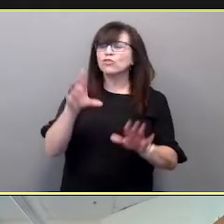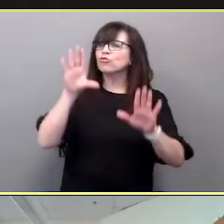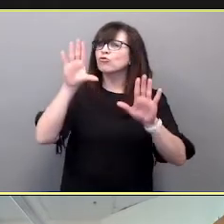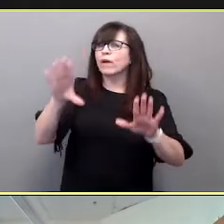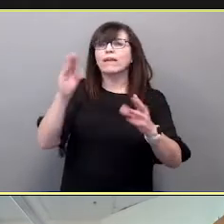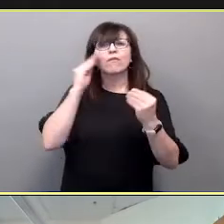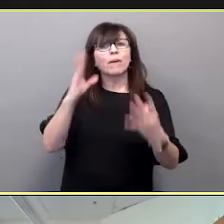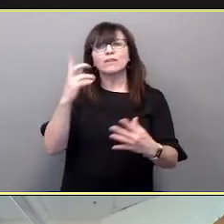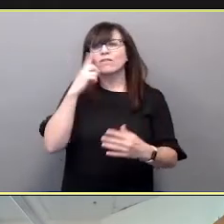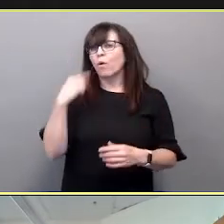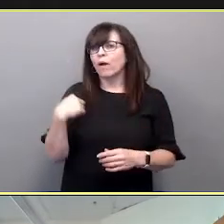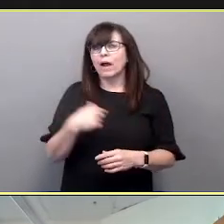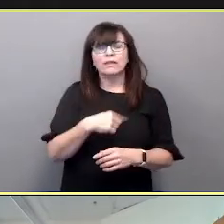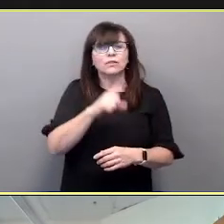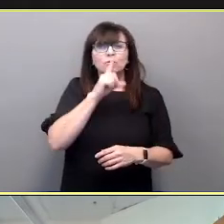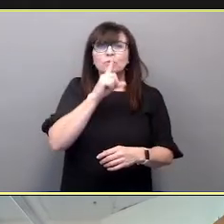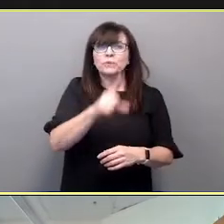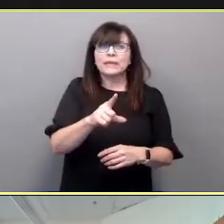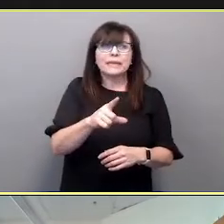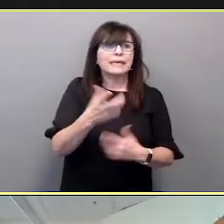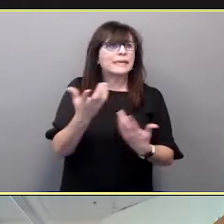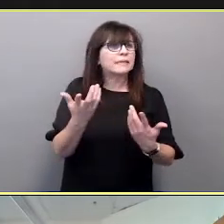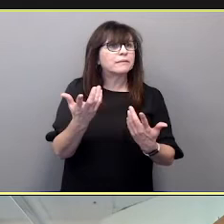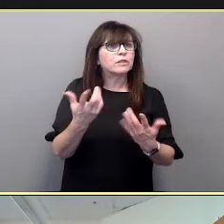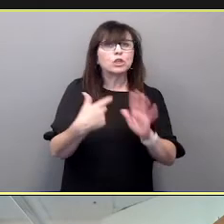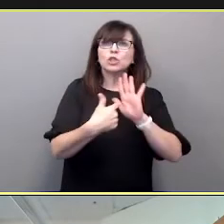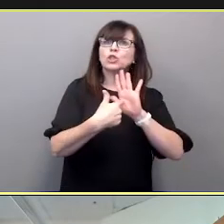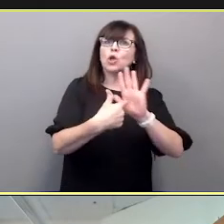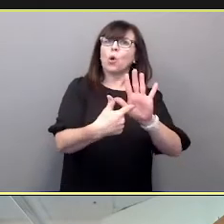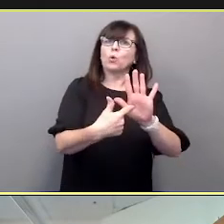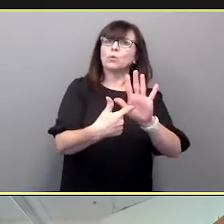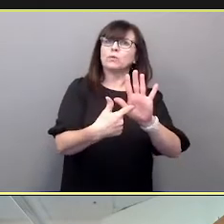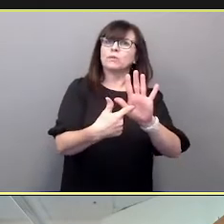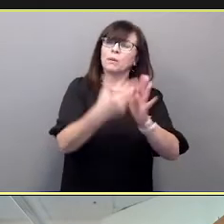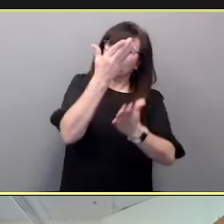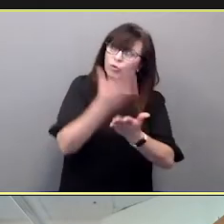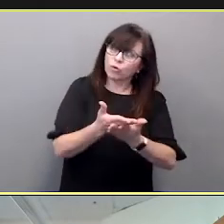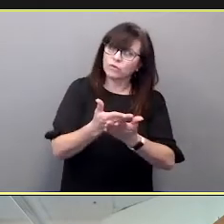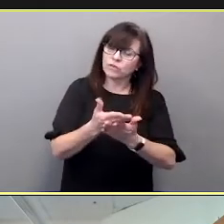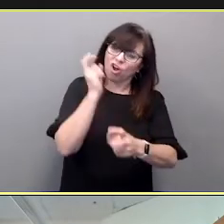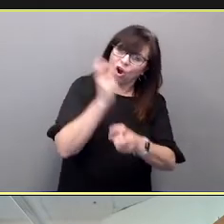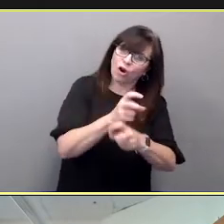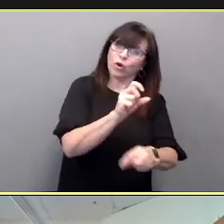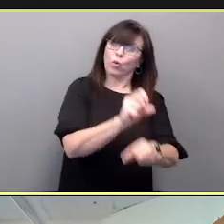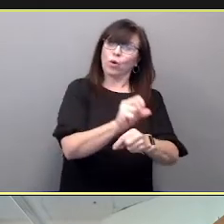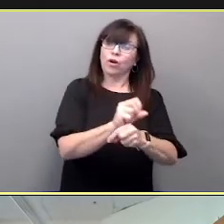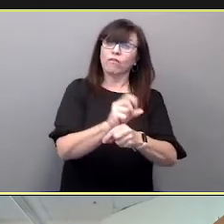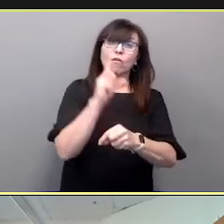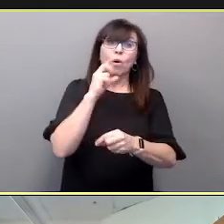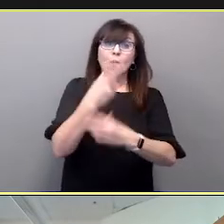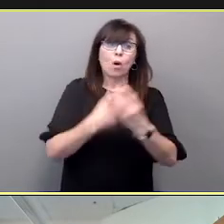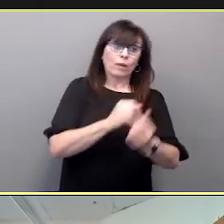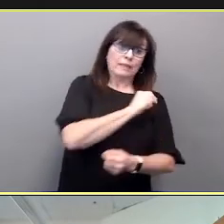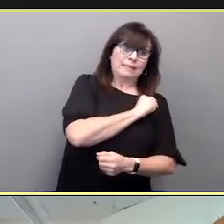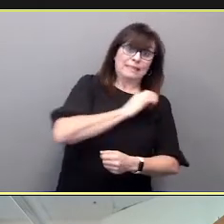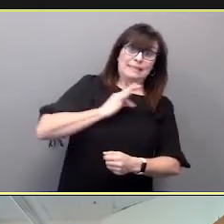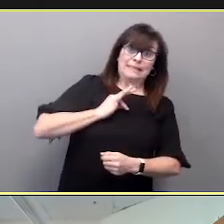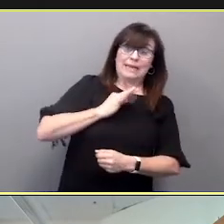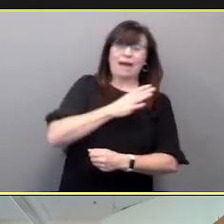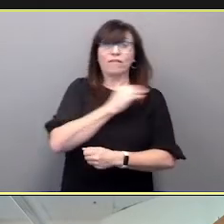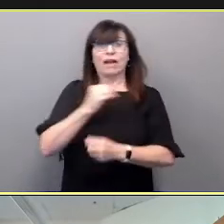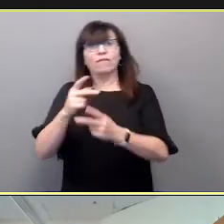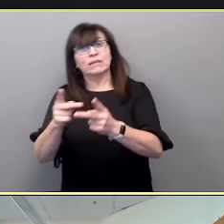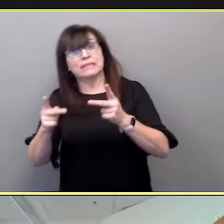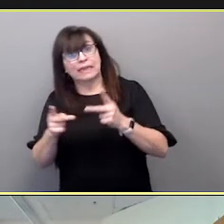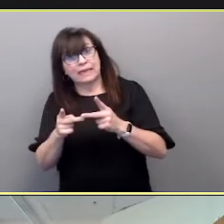for us. It's really a testament to the hard work of both staff and